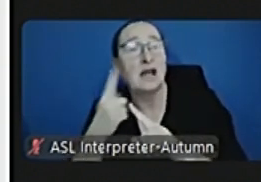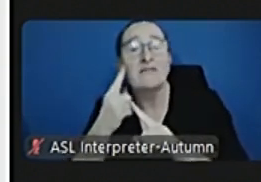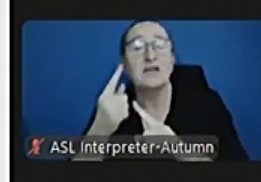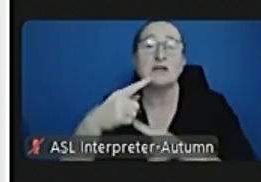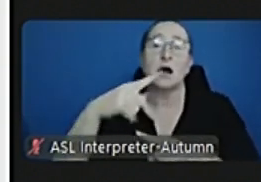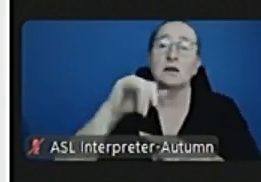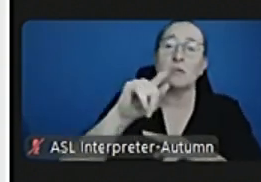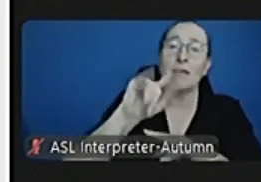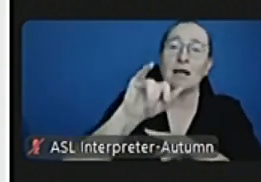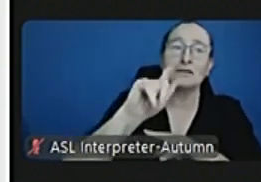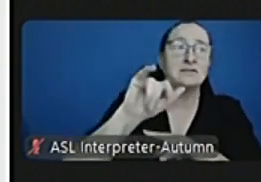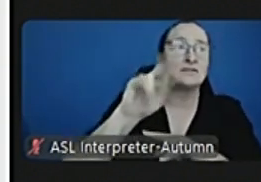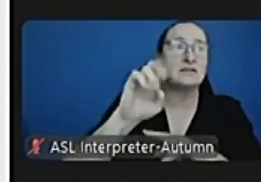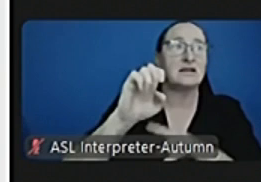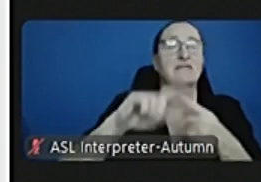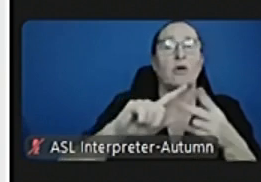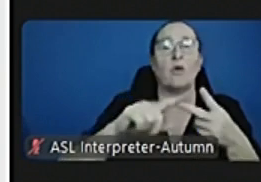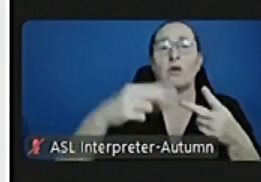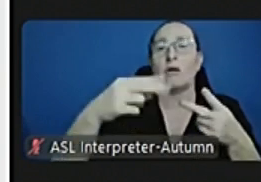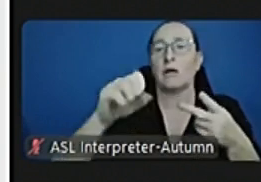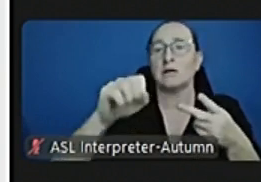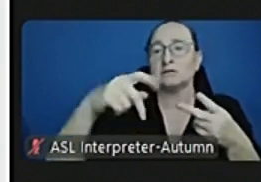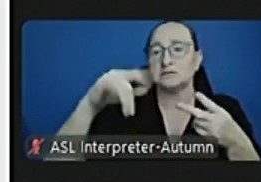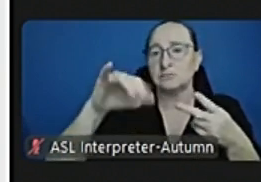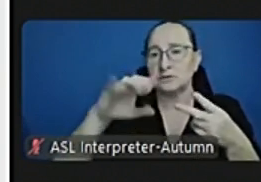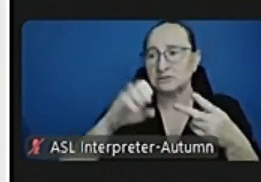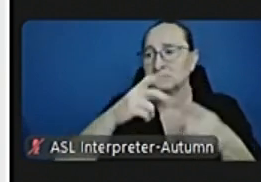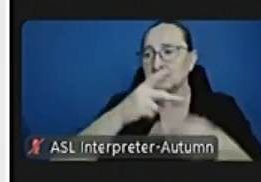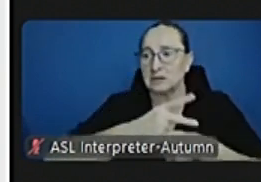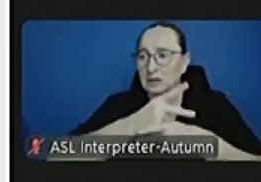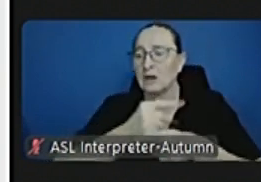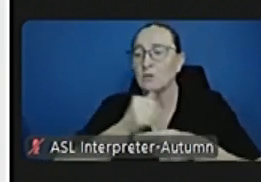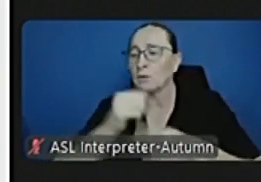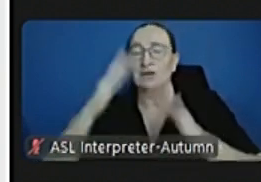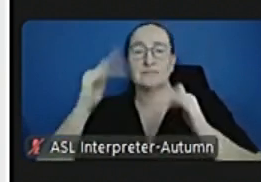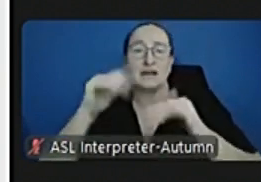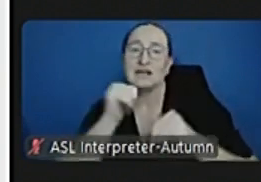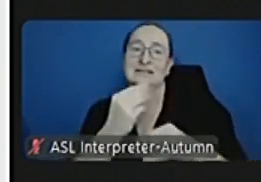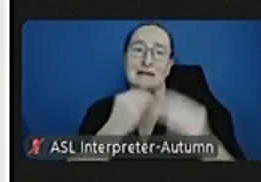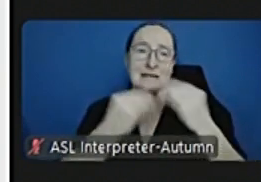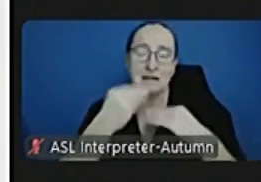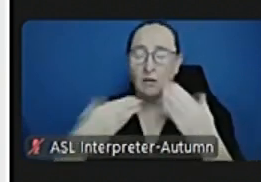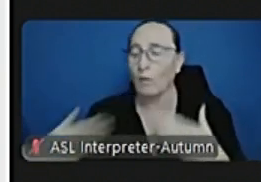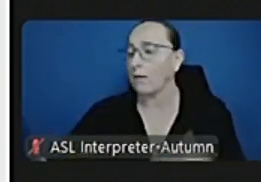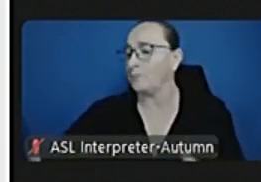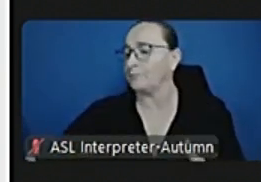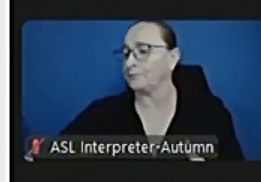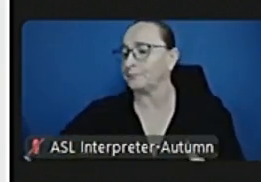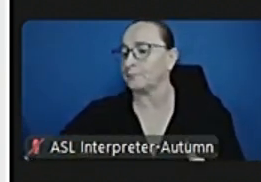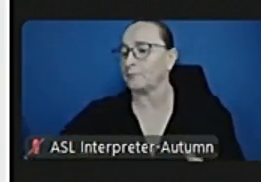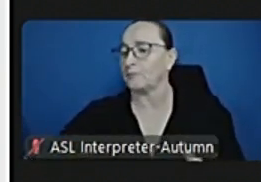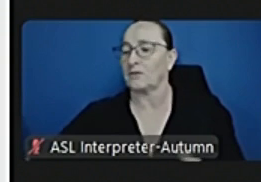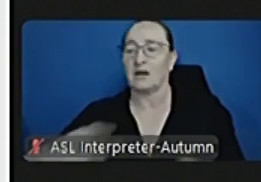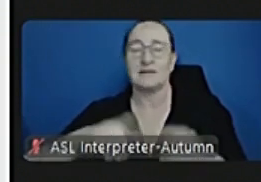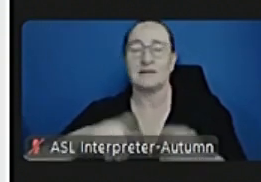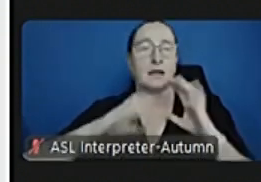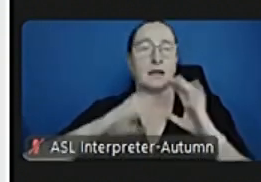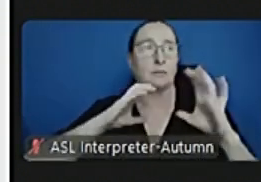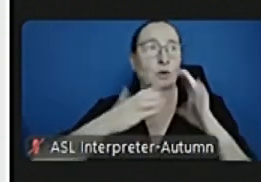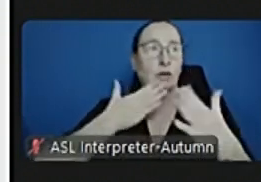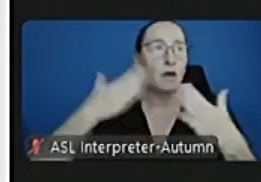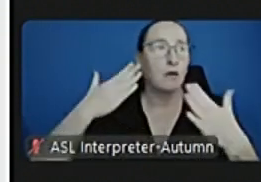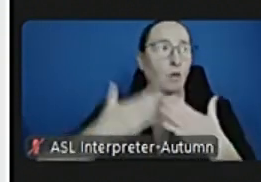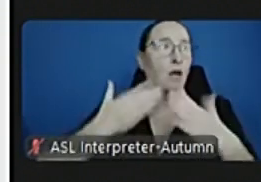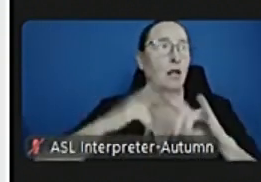hospice care, we would suspect that, he's not eating well, he's not able to communicate well. But